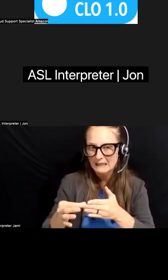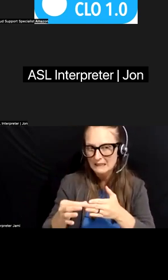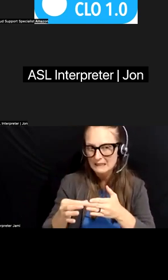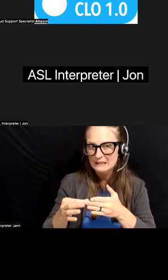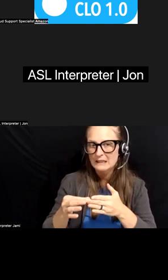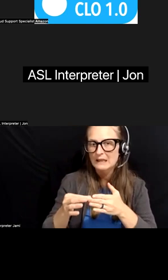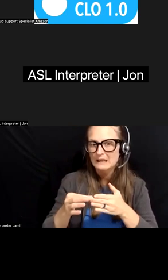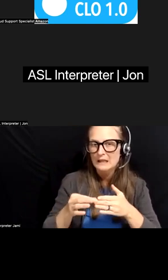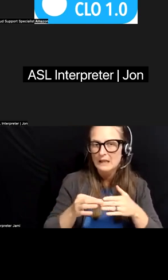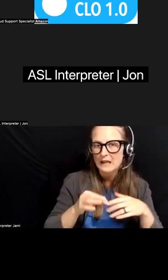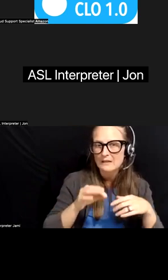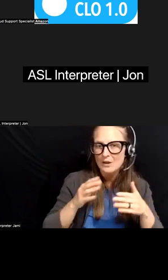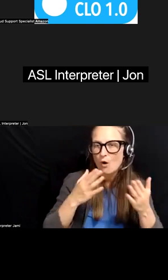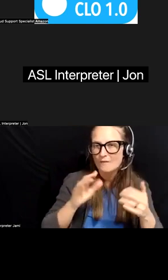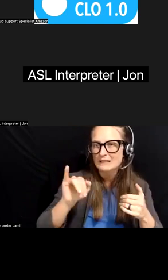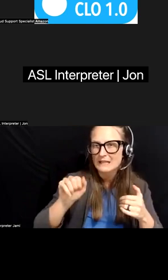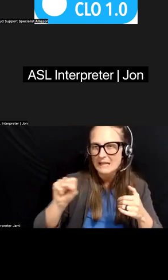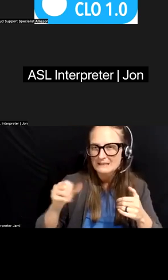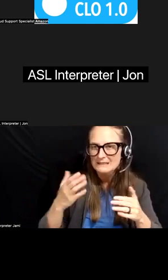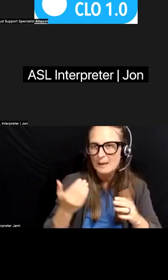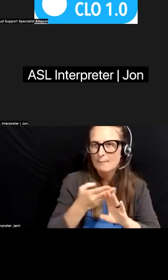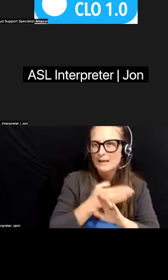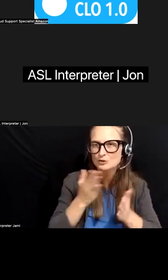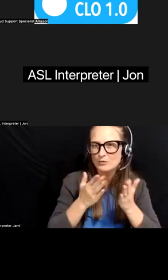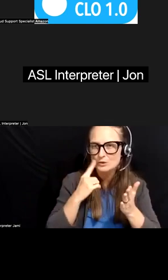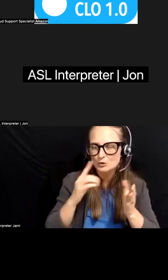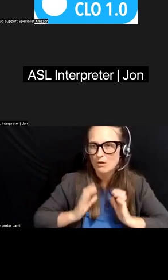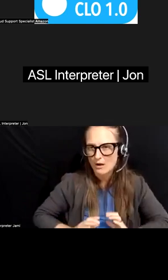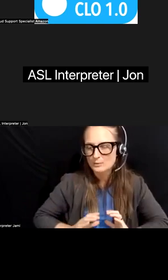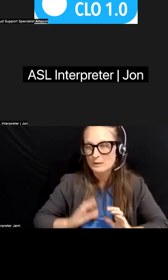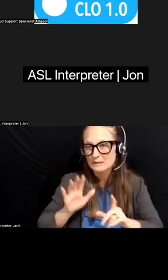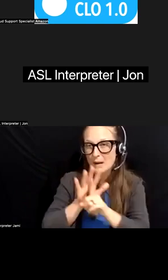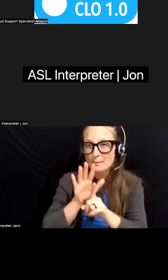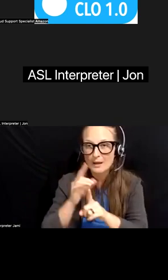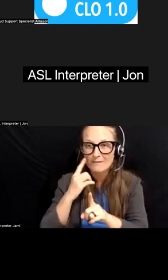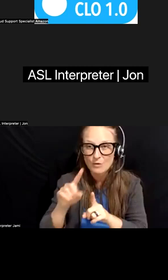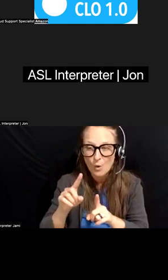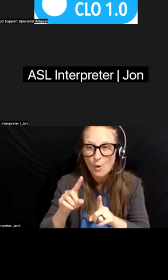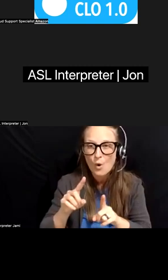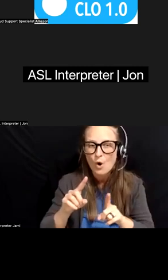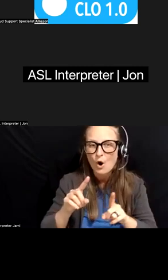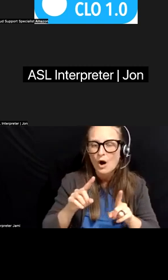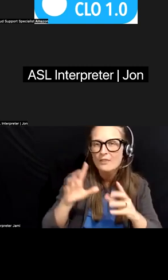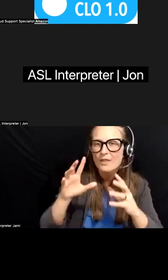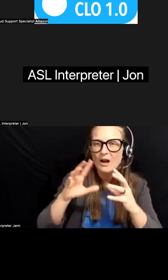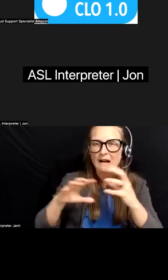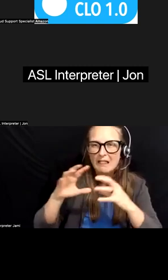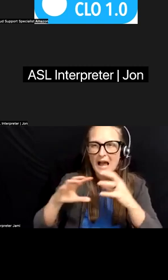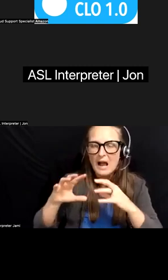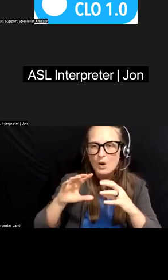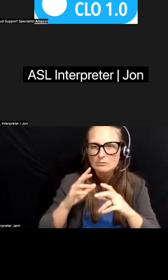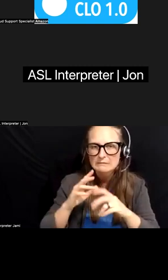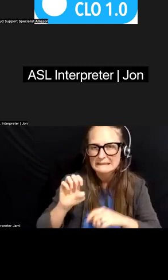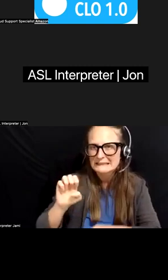there are offers also EAS and PaaS services to its Microsoft customers. Azure, there's It's Google popular Cloud, for its Elastic Compute Cloud, EC2, among